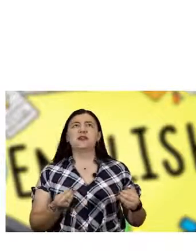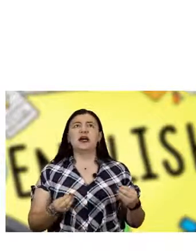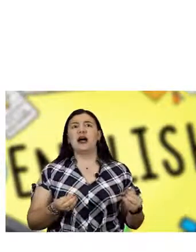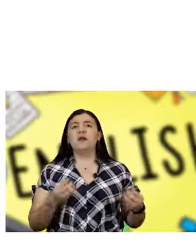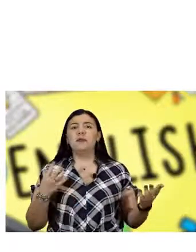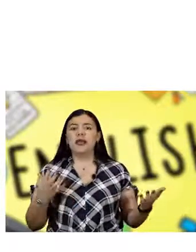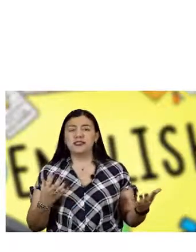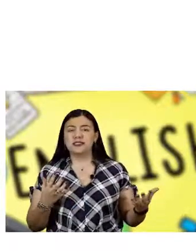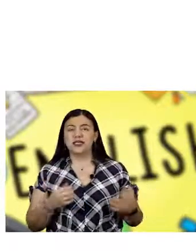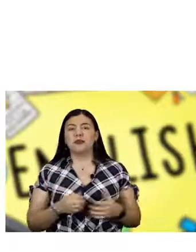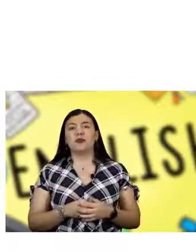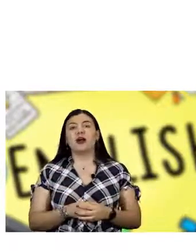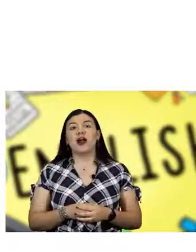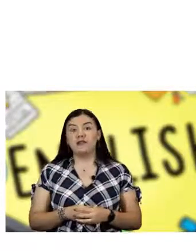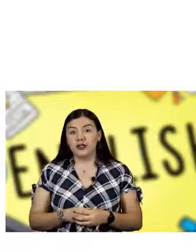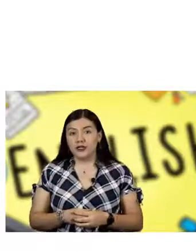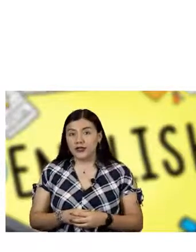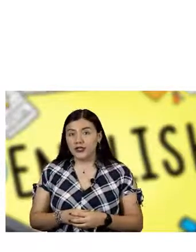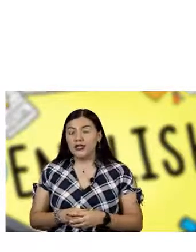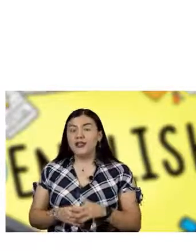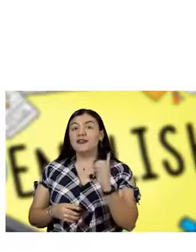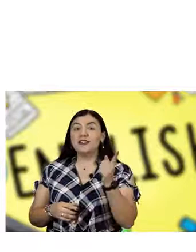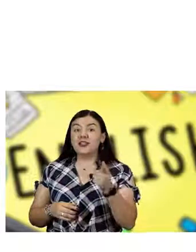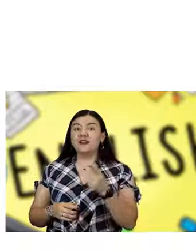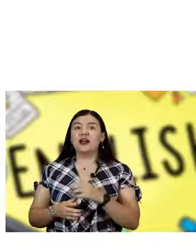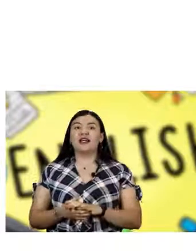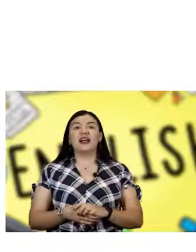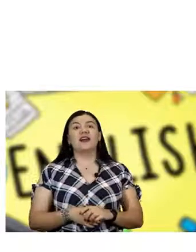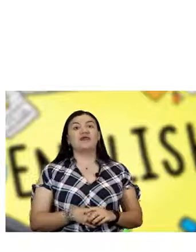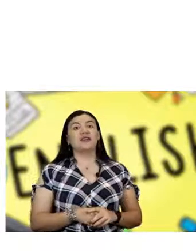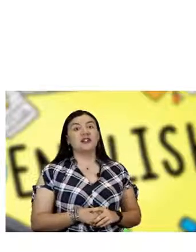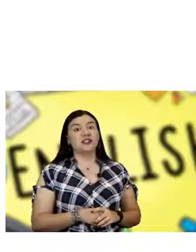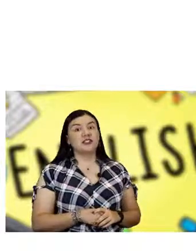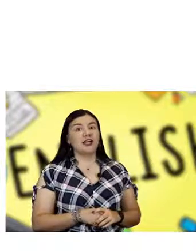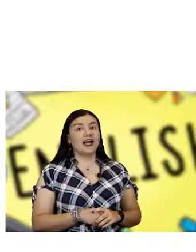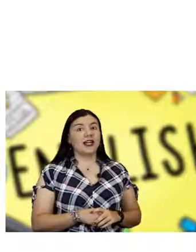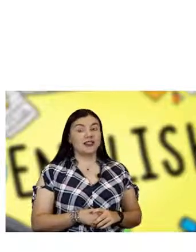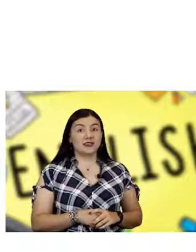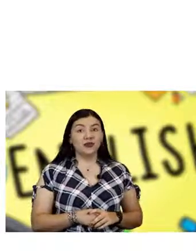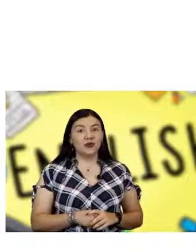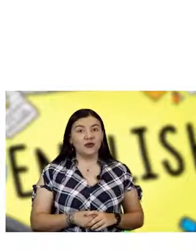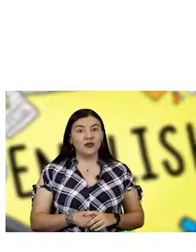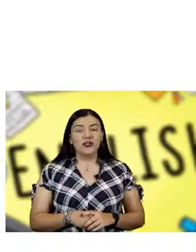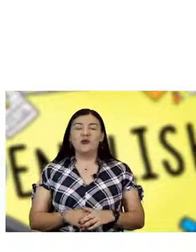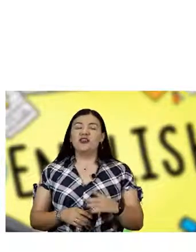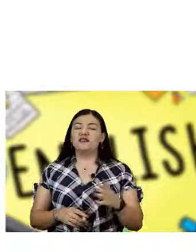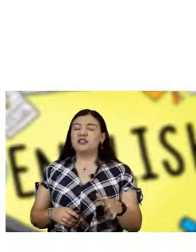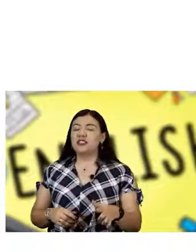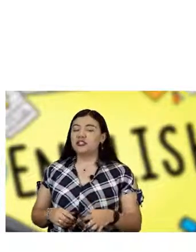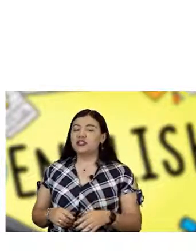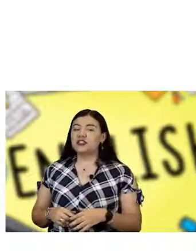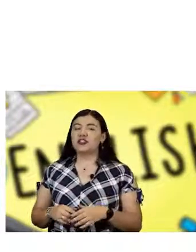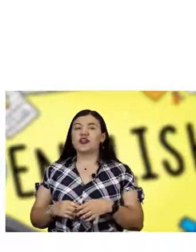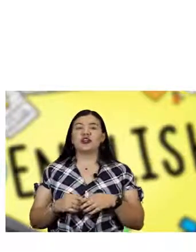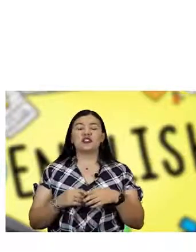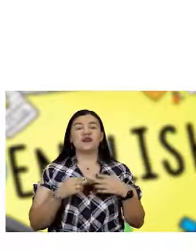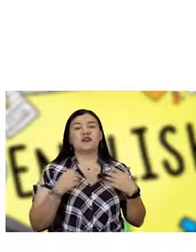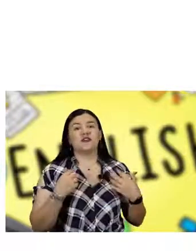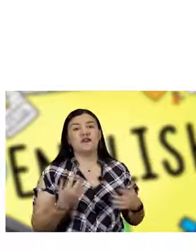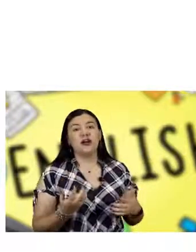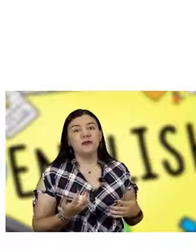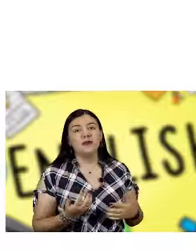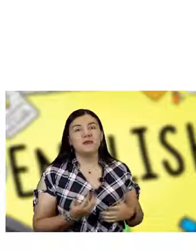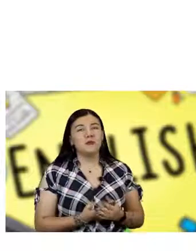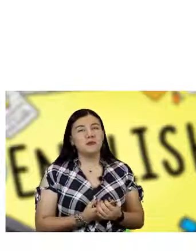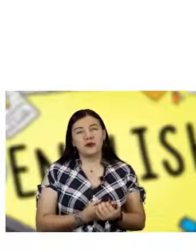like somehow basic vocabulary that you guys have learned at school with the teachers, with